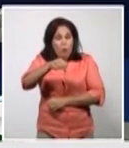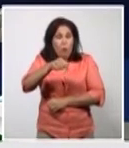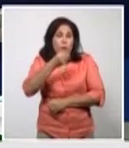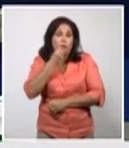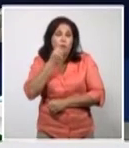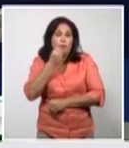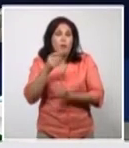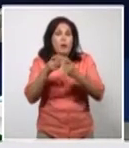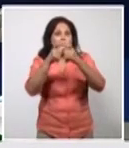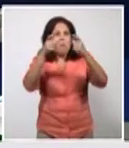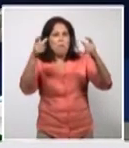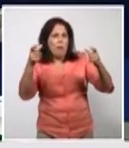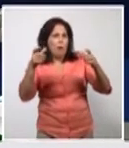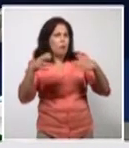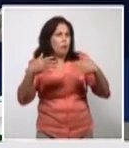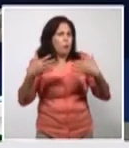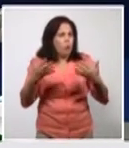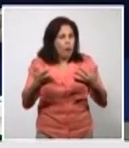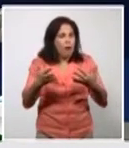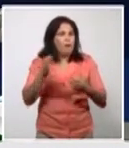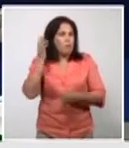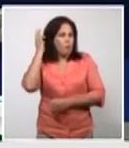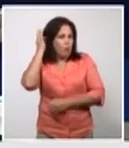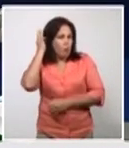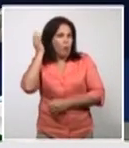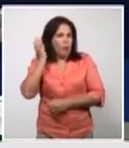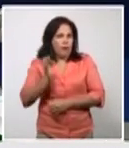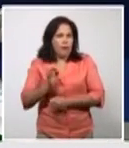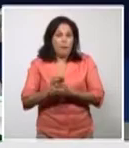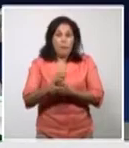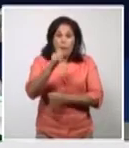10 yesterday, but they have a cumulative